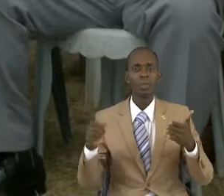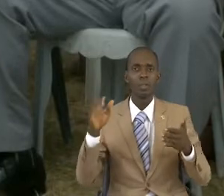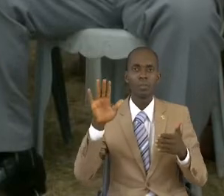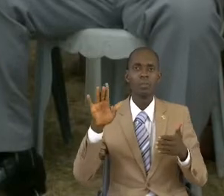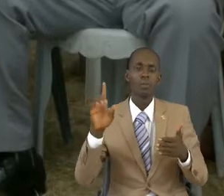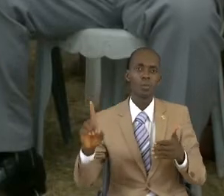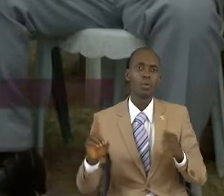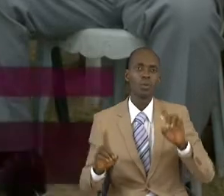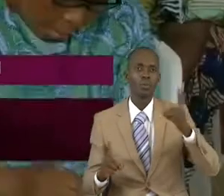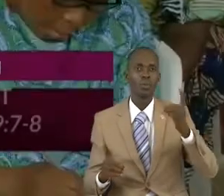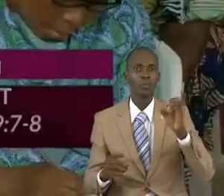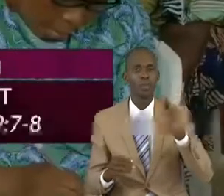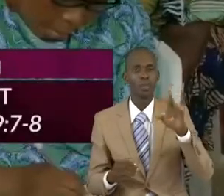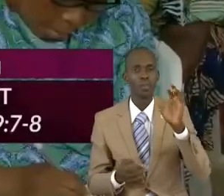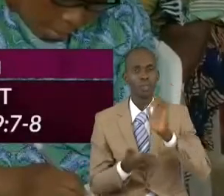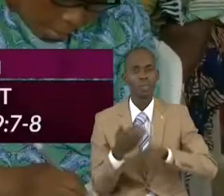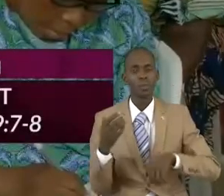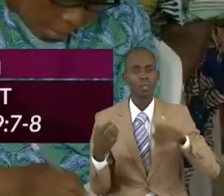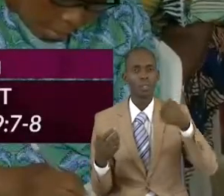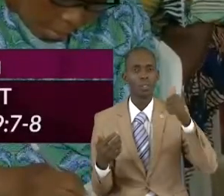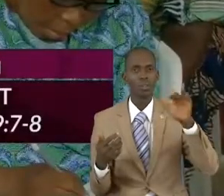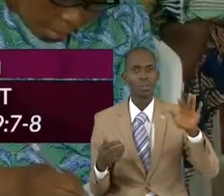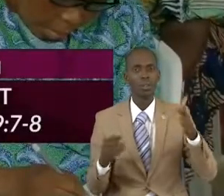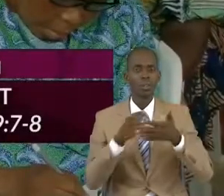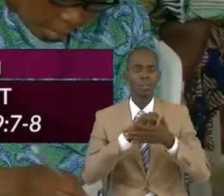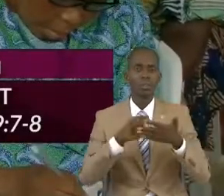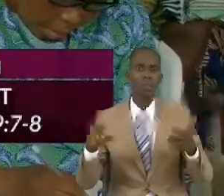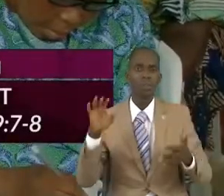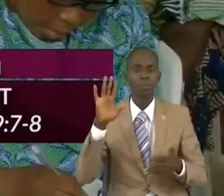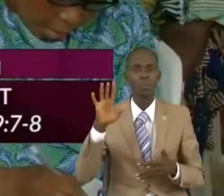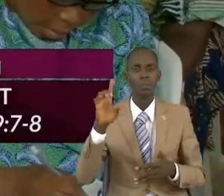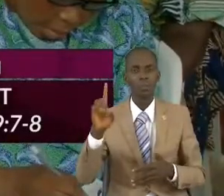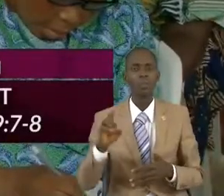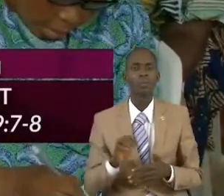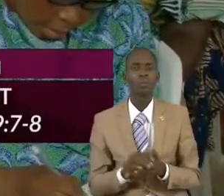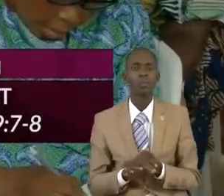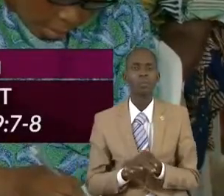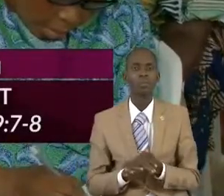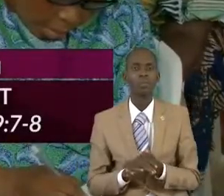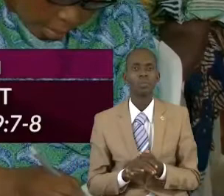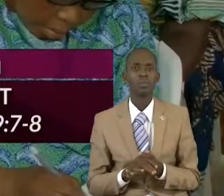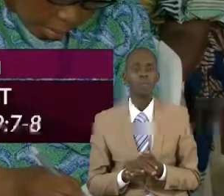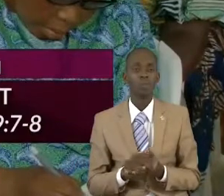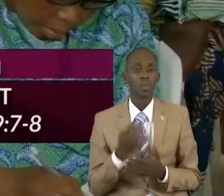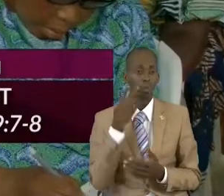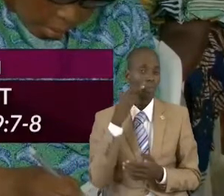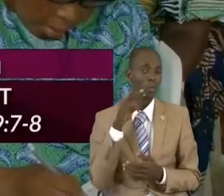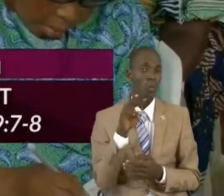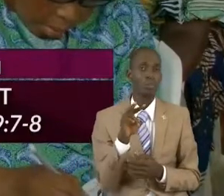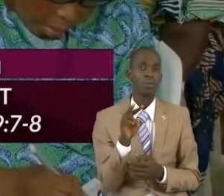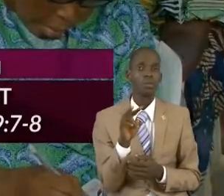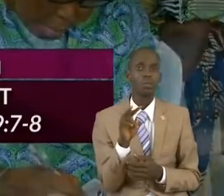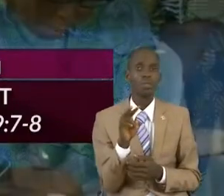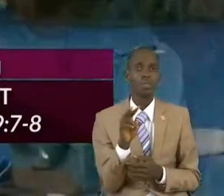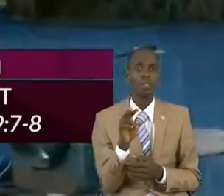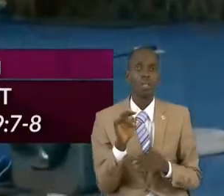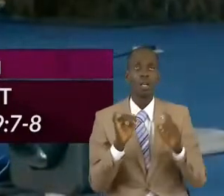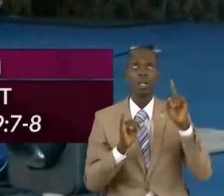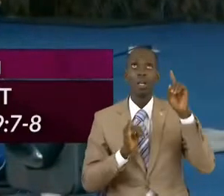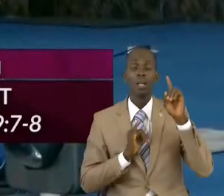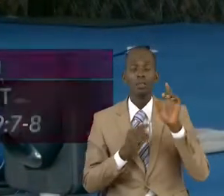1 Corinthians chapter 15, verse 51. Behold, I show you a